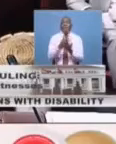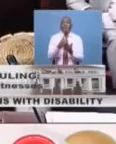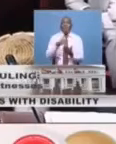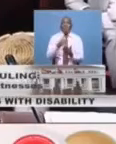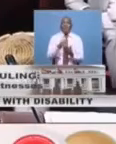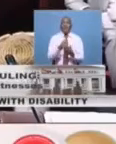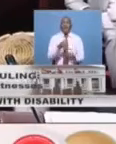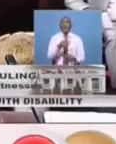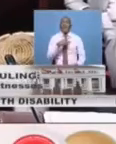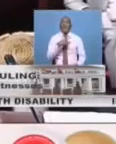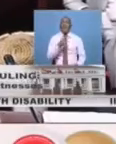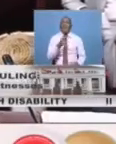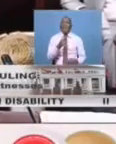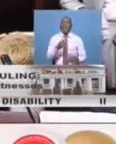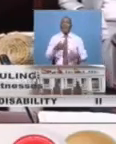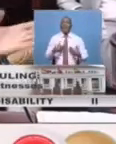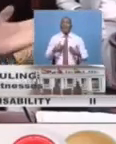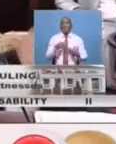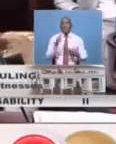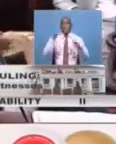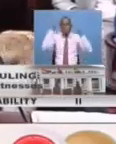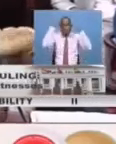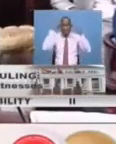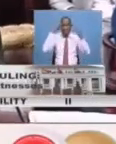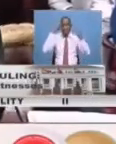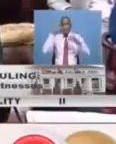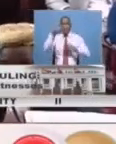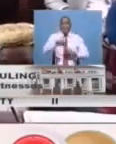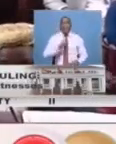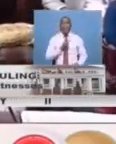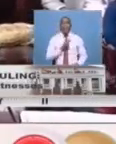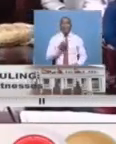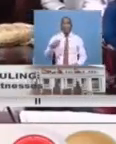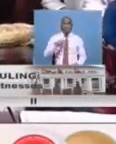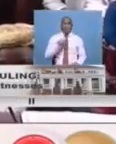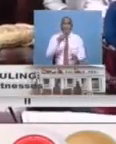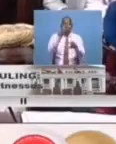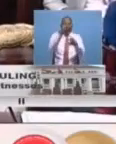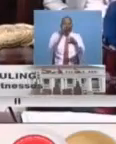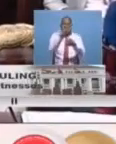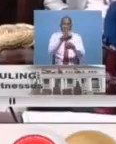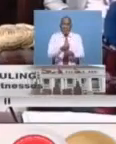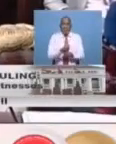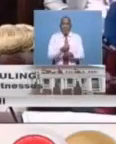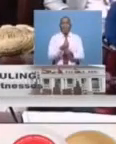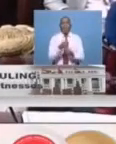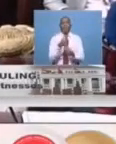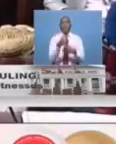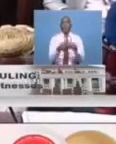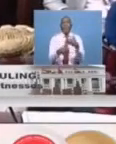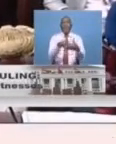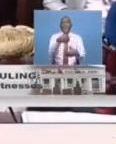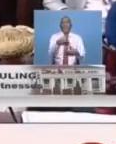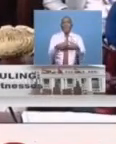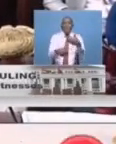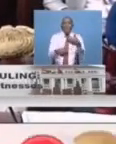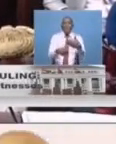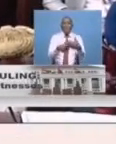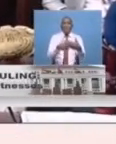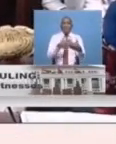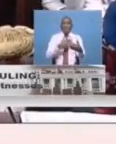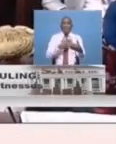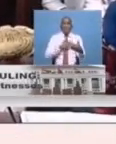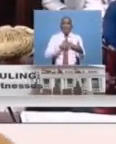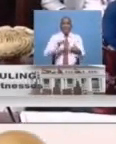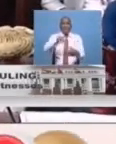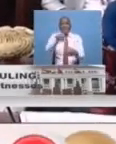fact that your lordships acceded to that, because we received their processes. My learned friend,